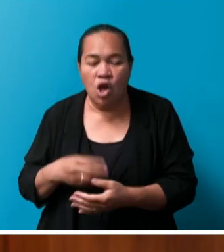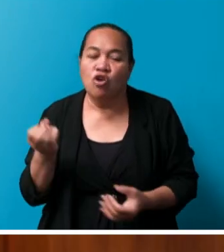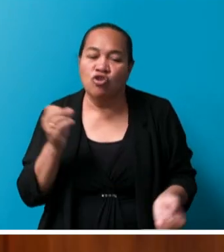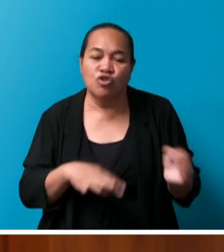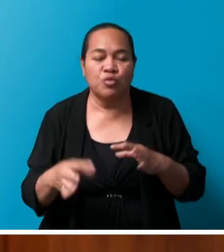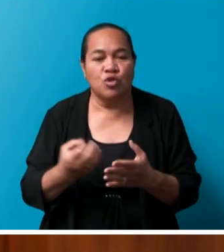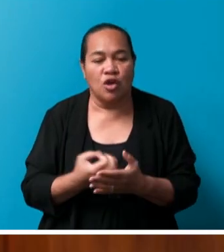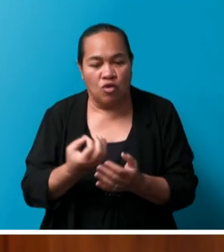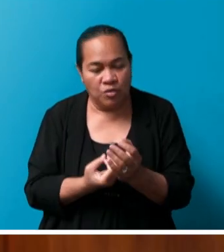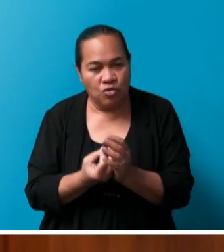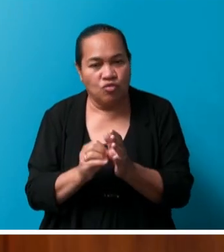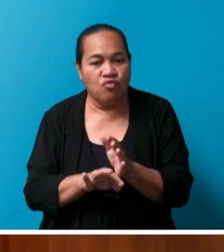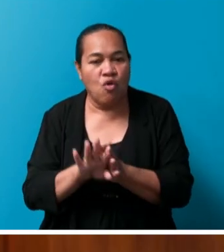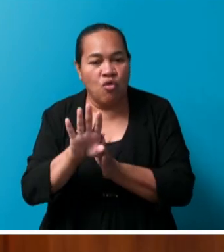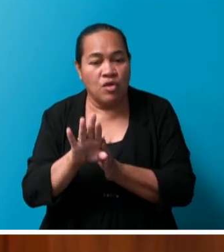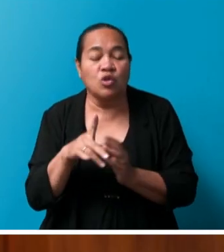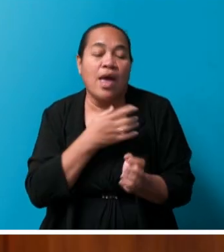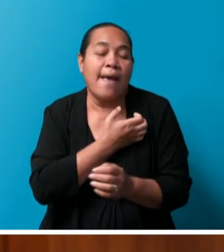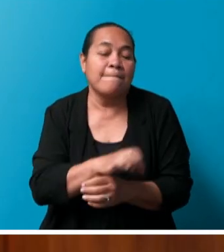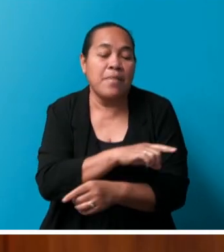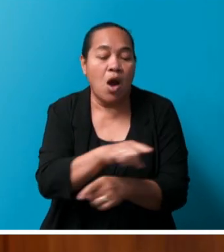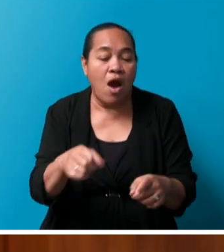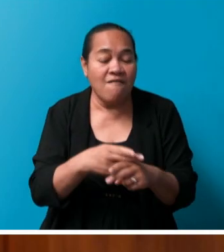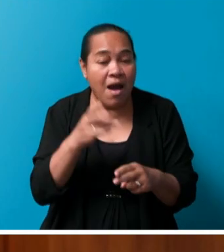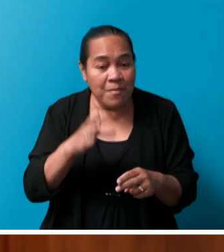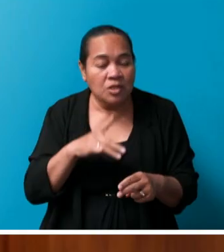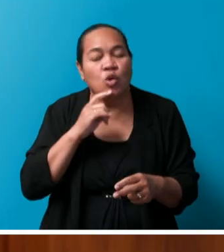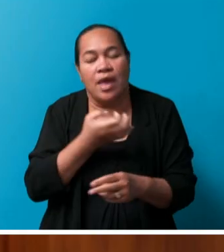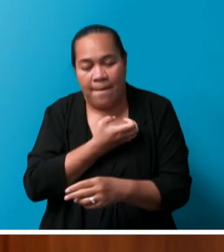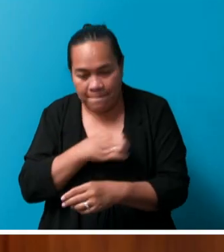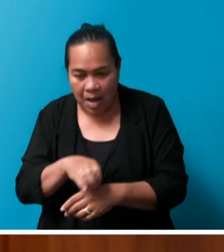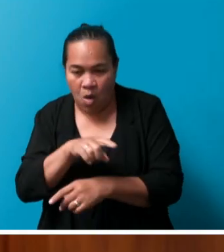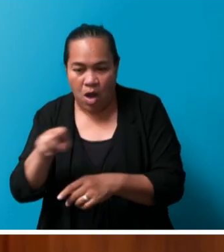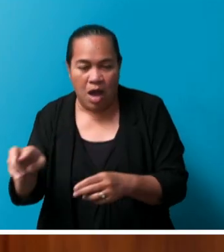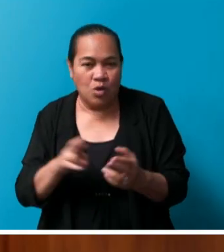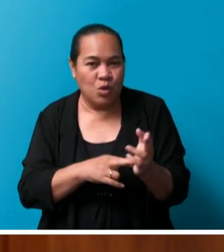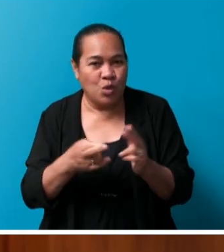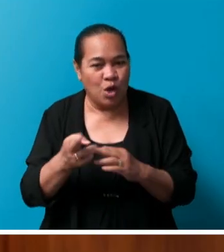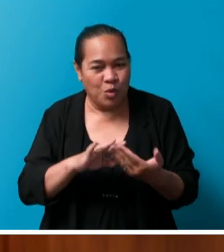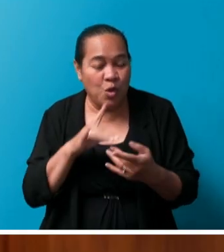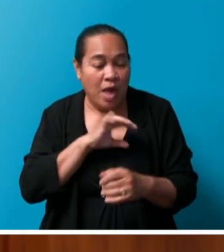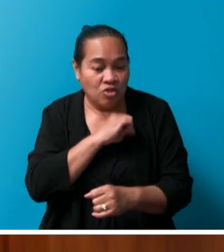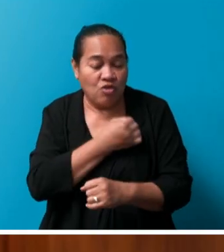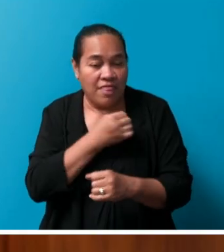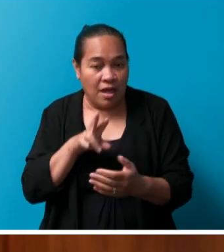By empowering our farmers, we empower our rural communities and strengthen the national resilience.